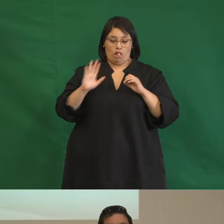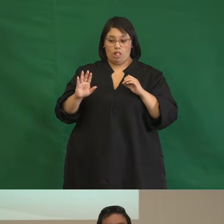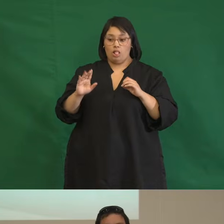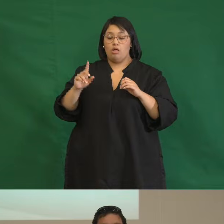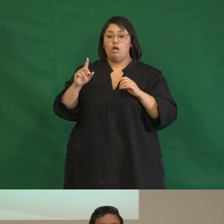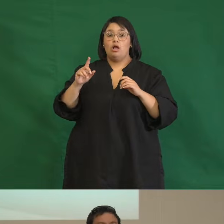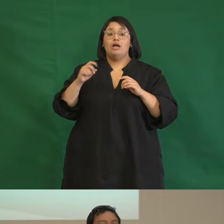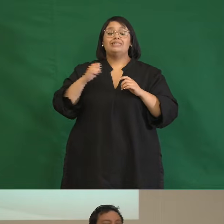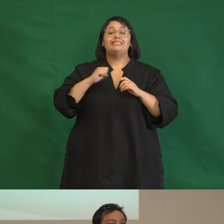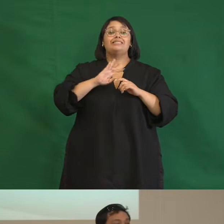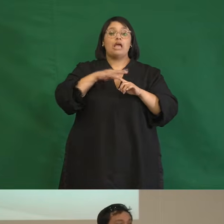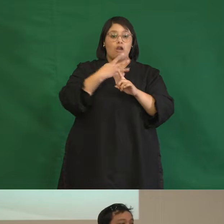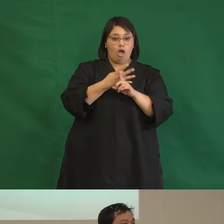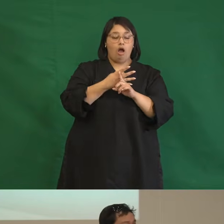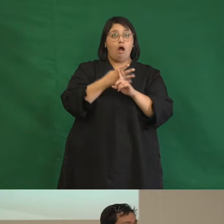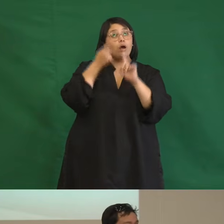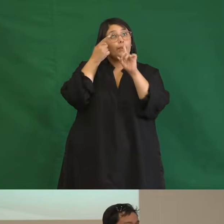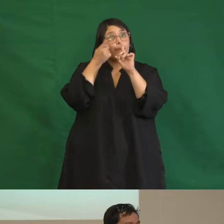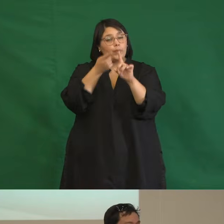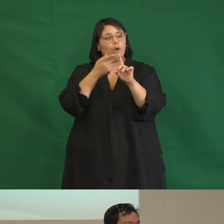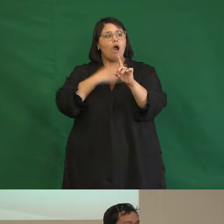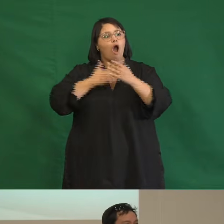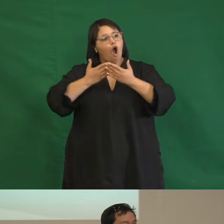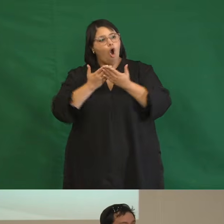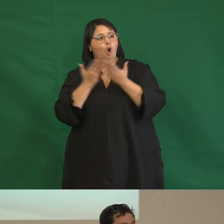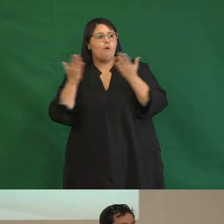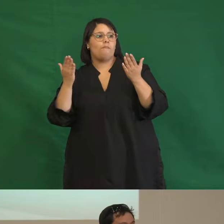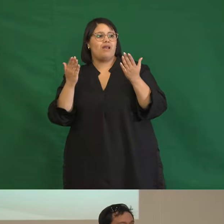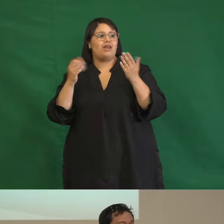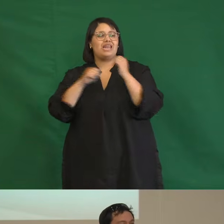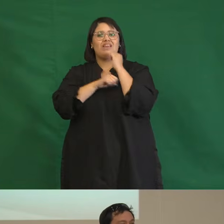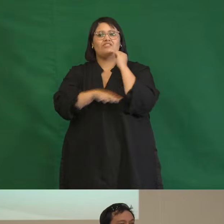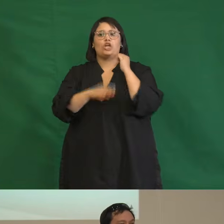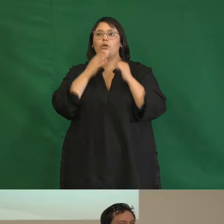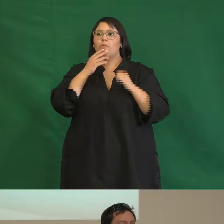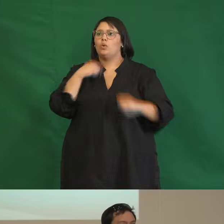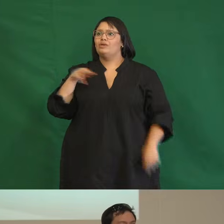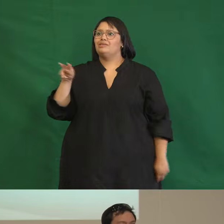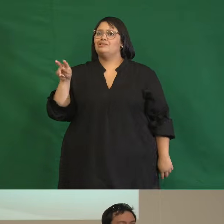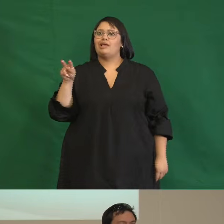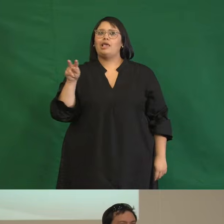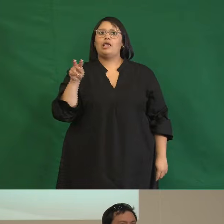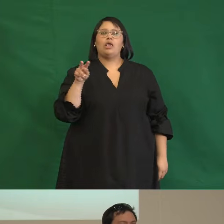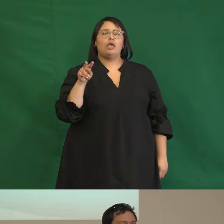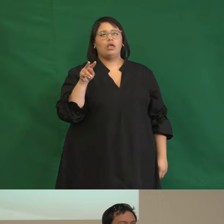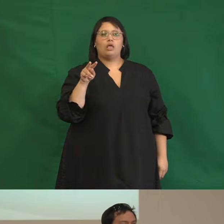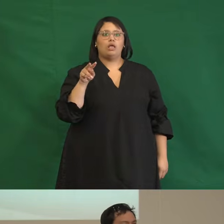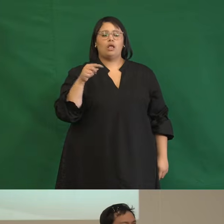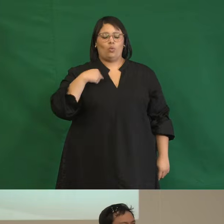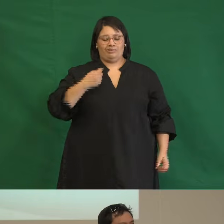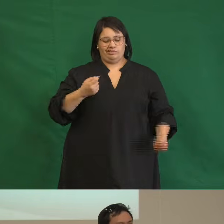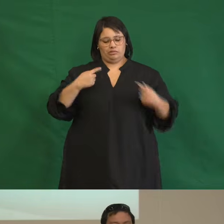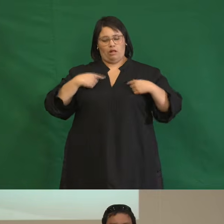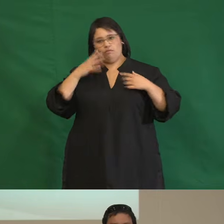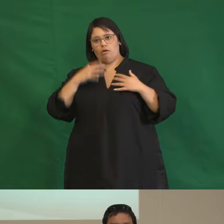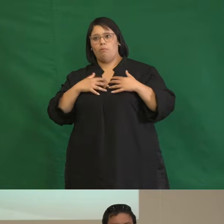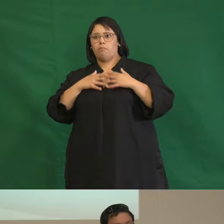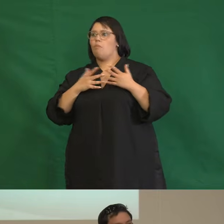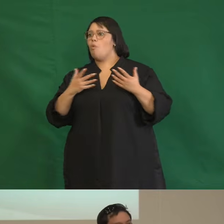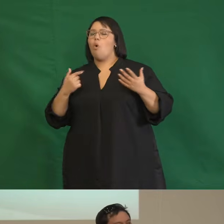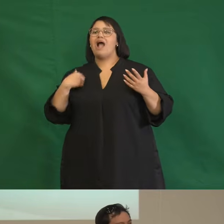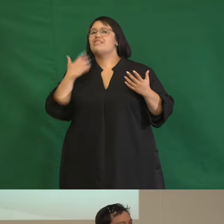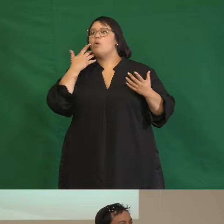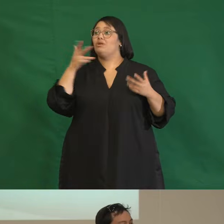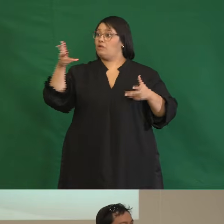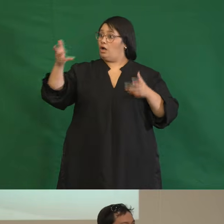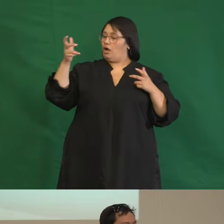SADiLaR tries to do is to utilize open infrastructure, openly develop things, because then you're not bought into a proprietary